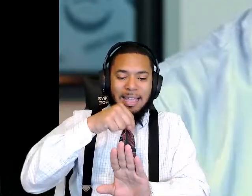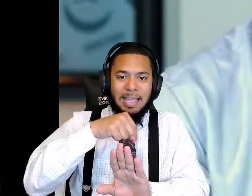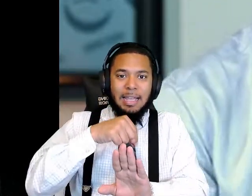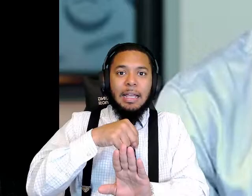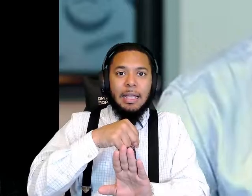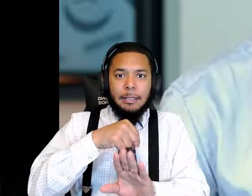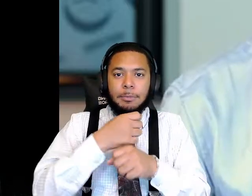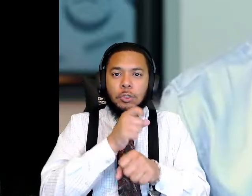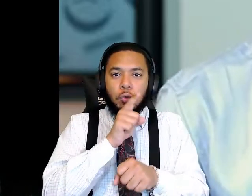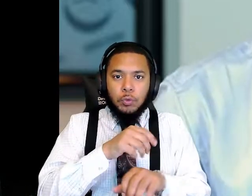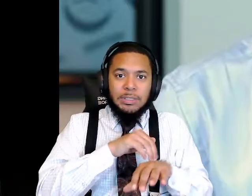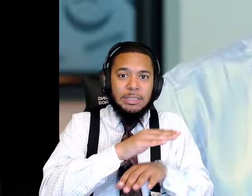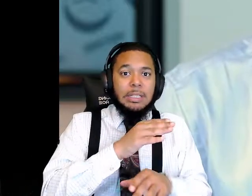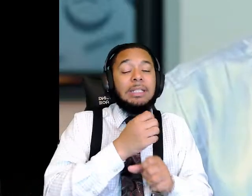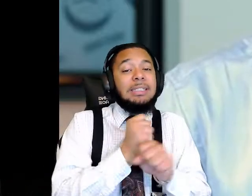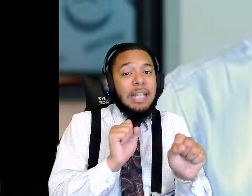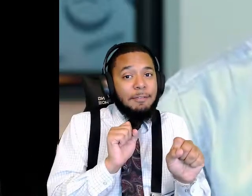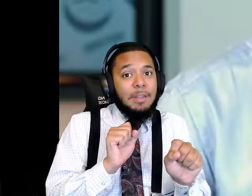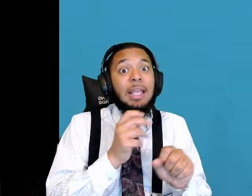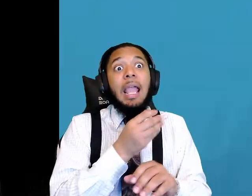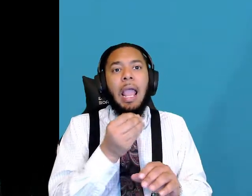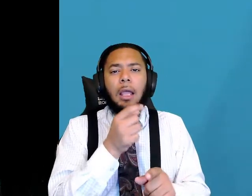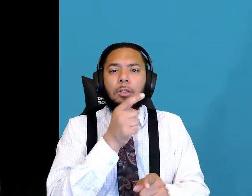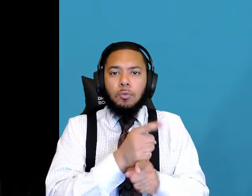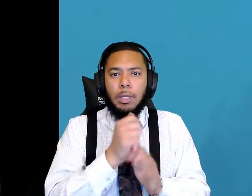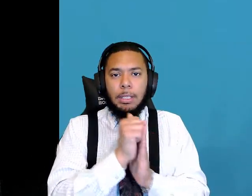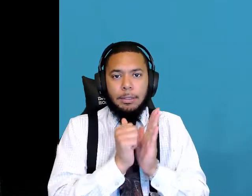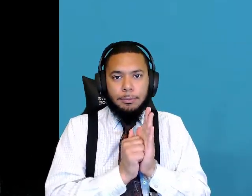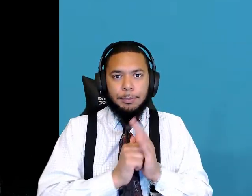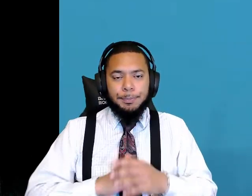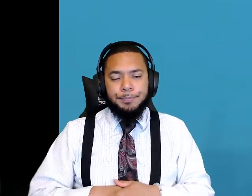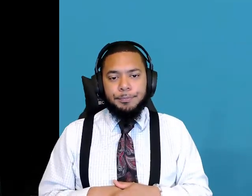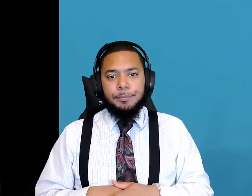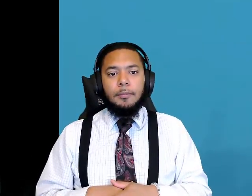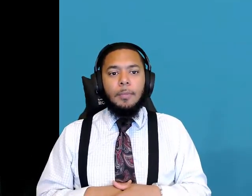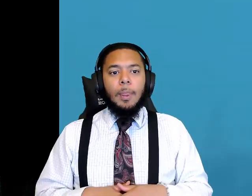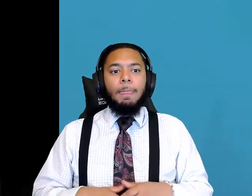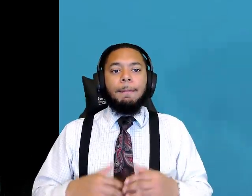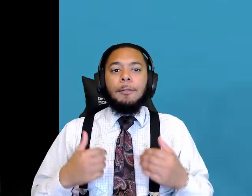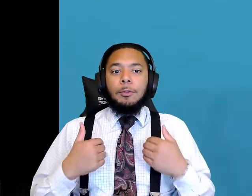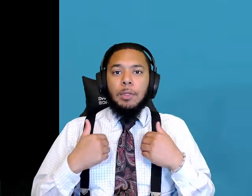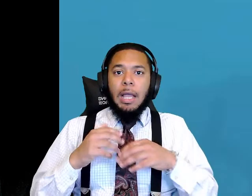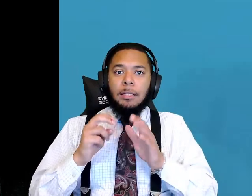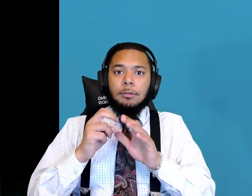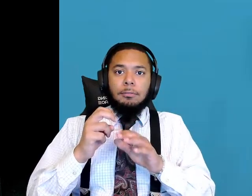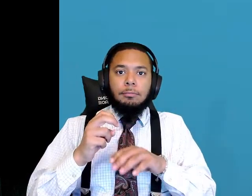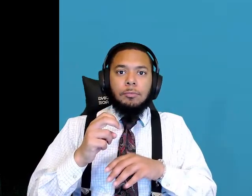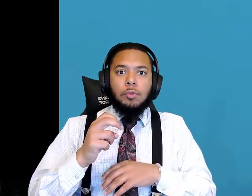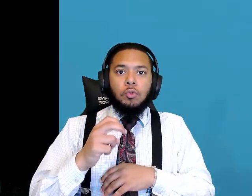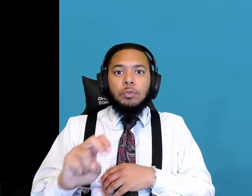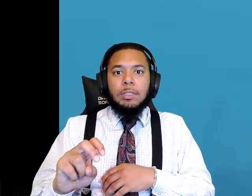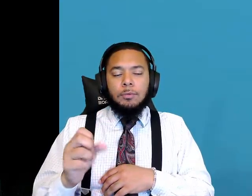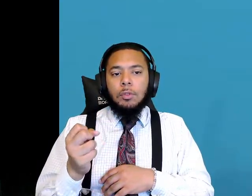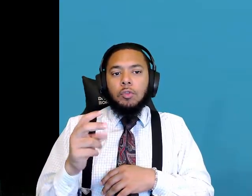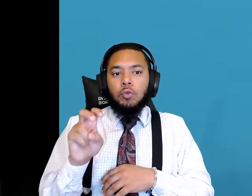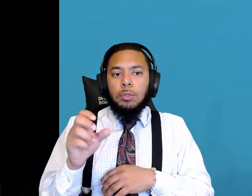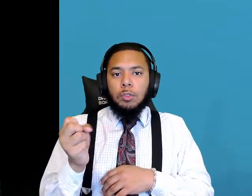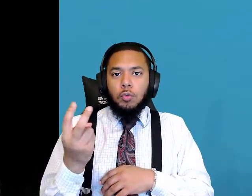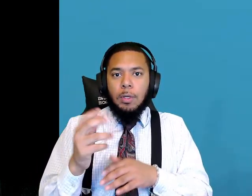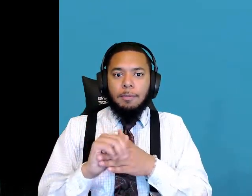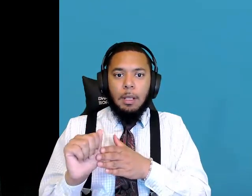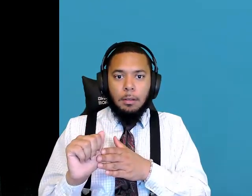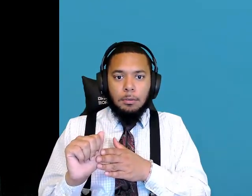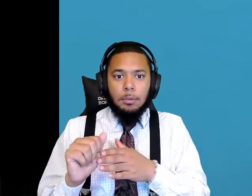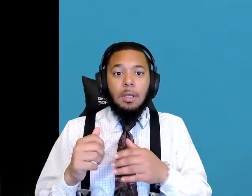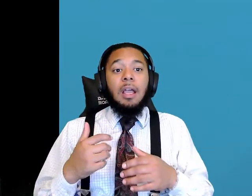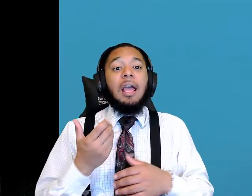safely and to the person that you wanted it to get there to. So I had an outgoing transfer of $212. I had an outgoing